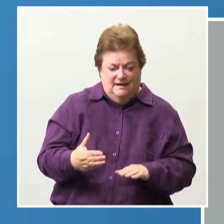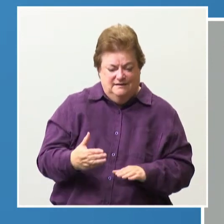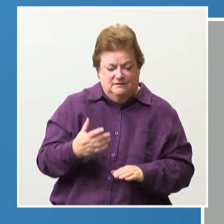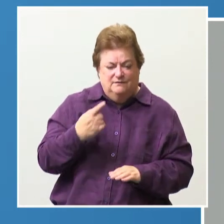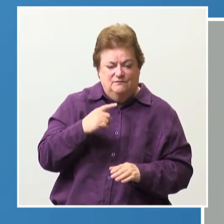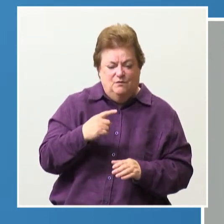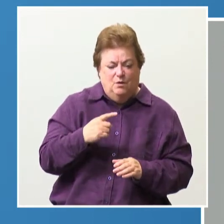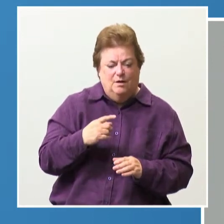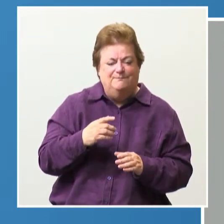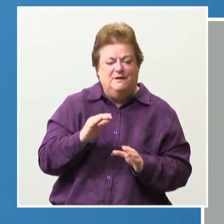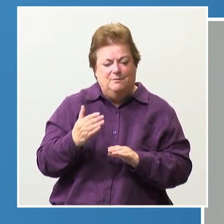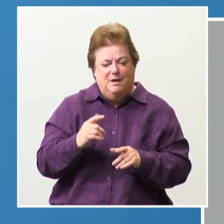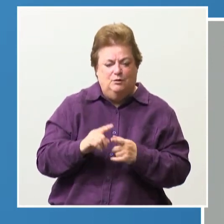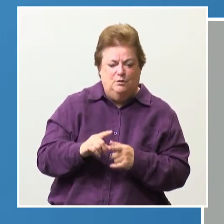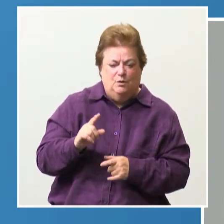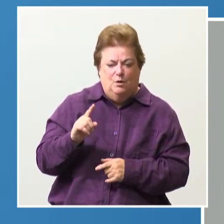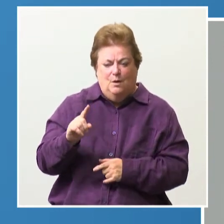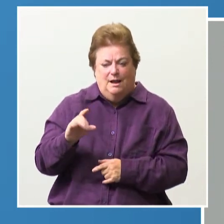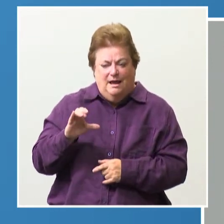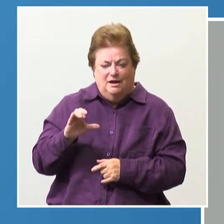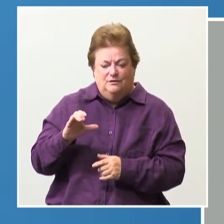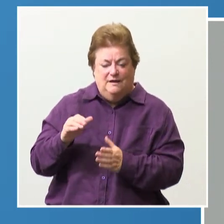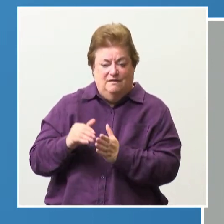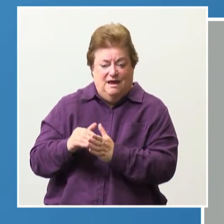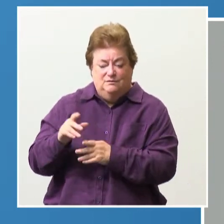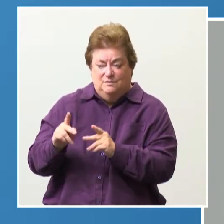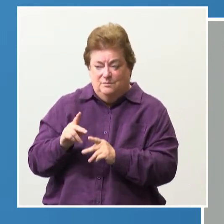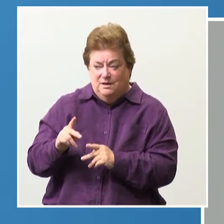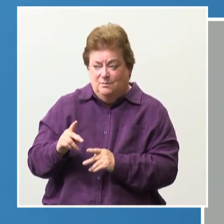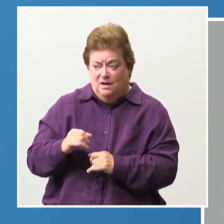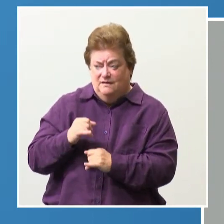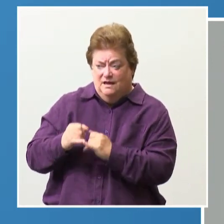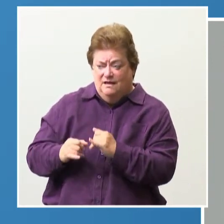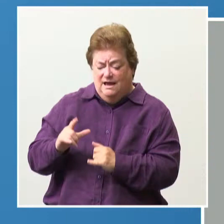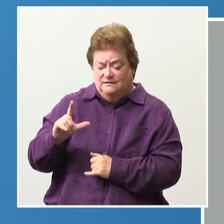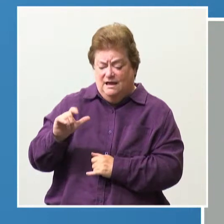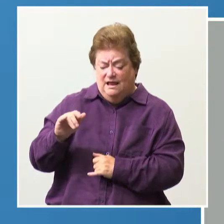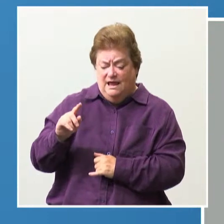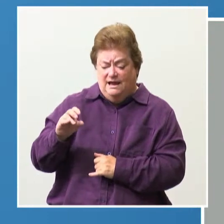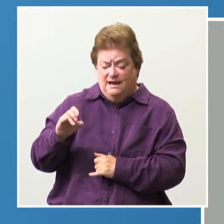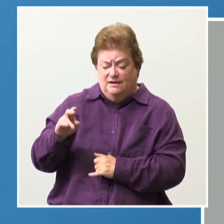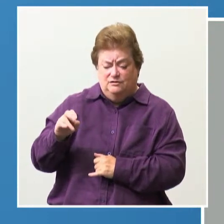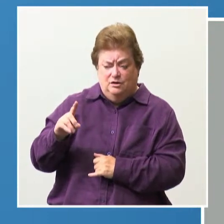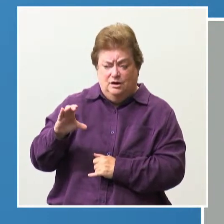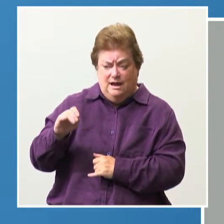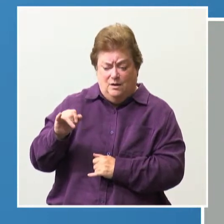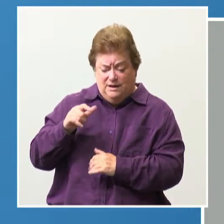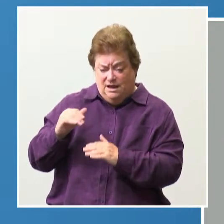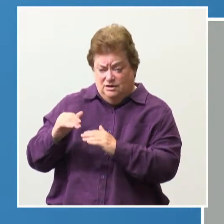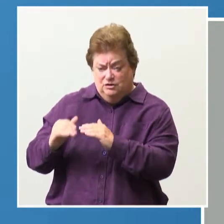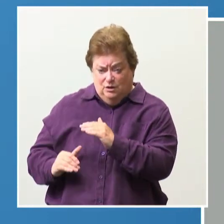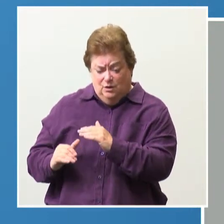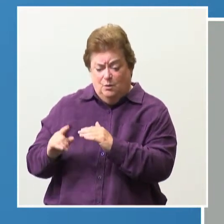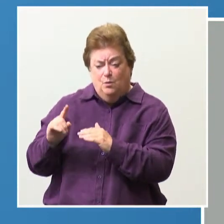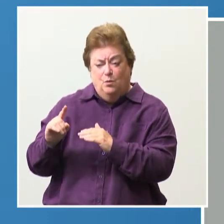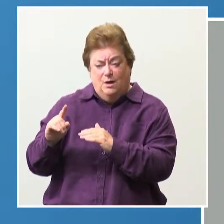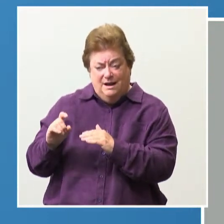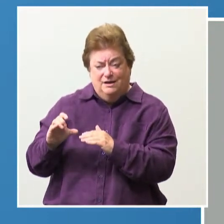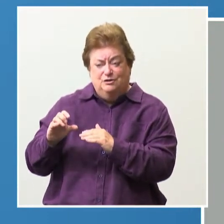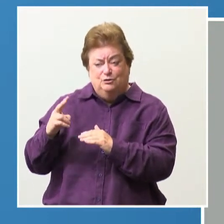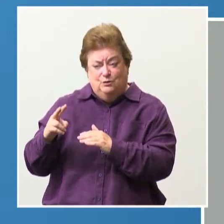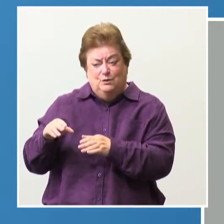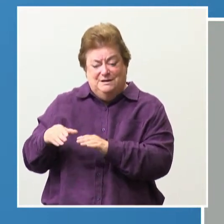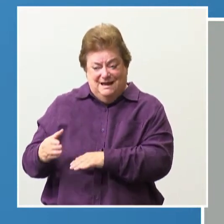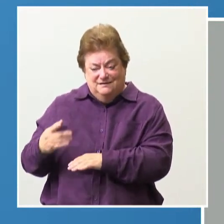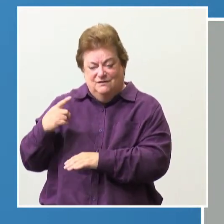100,000 population. As you can see on the left, Lancaster County is much lower at 102 deaths per